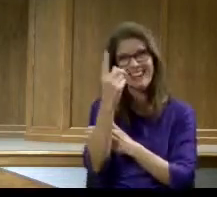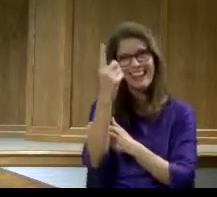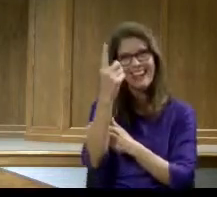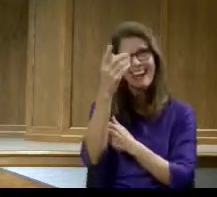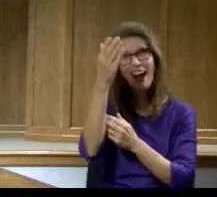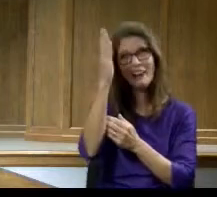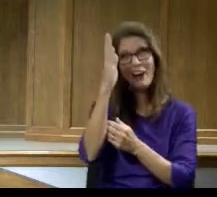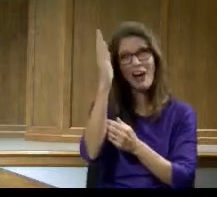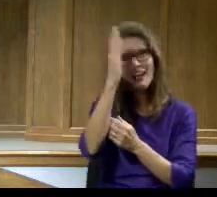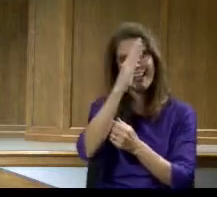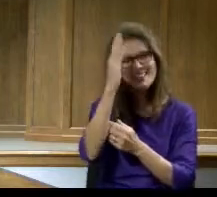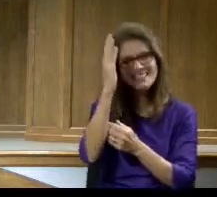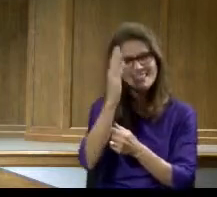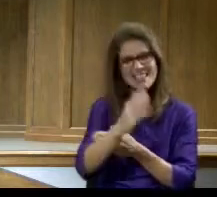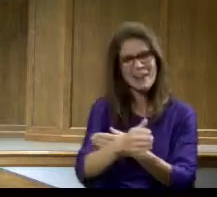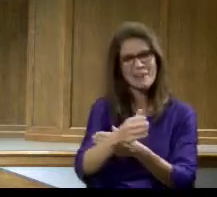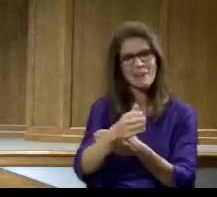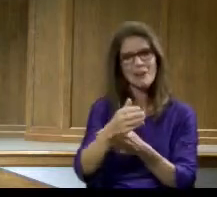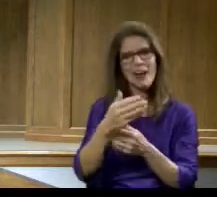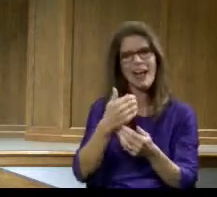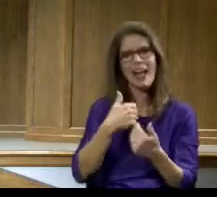a mistake with you.